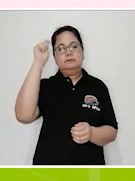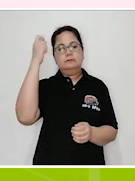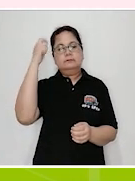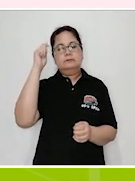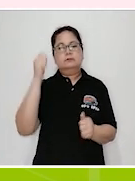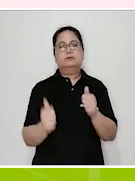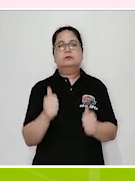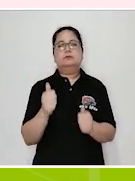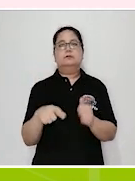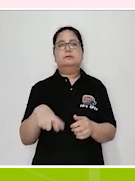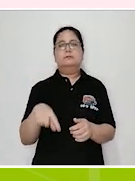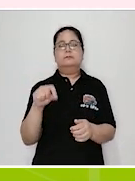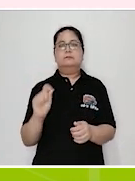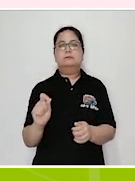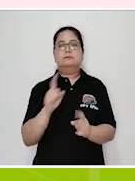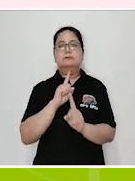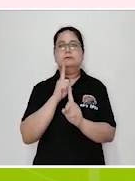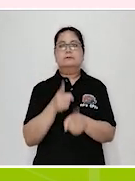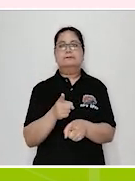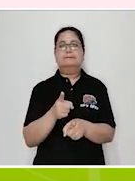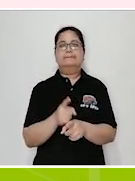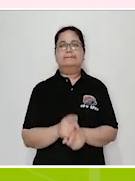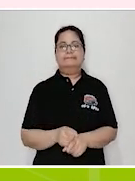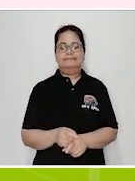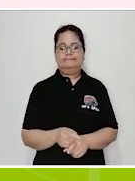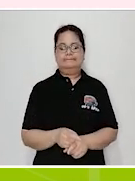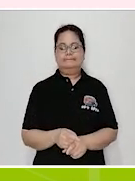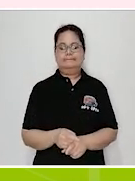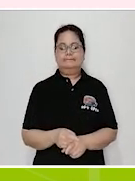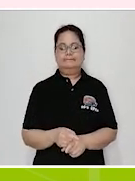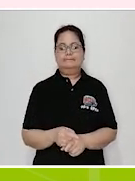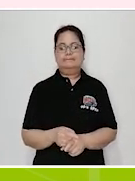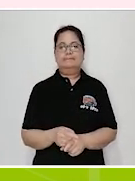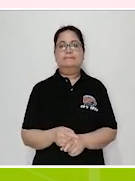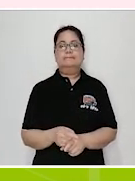which among the choices is the answer.